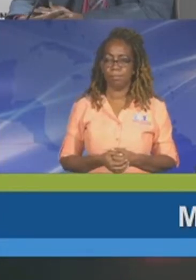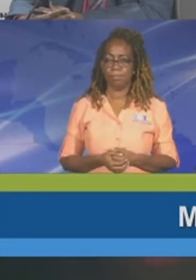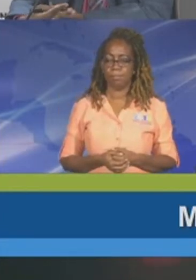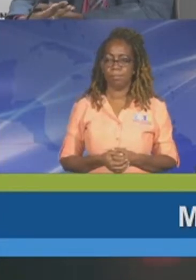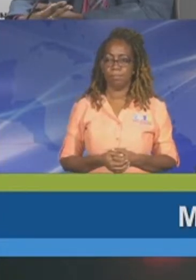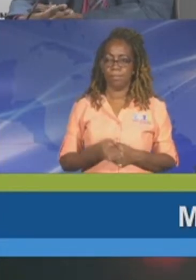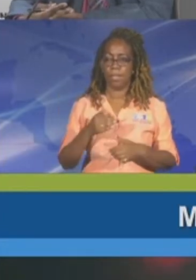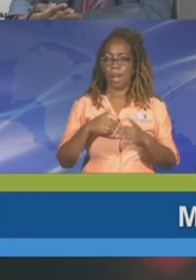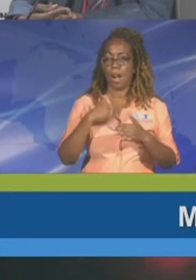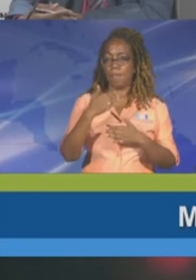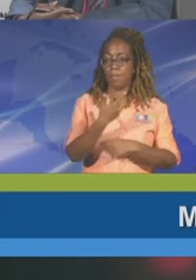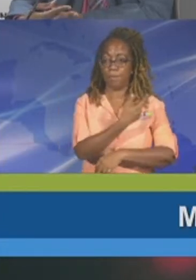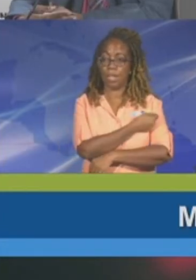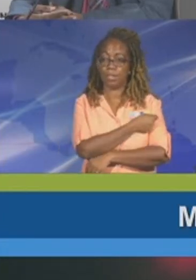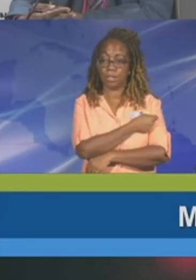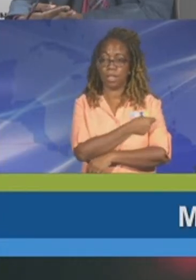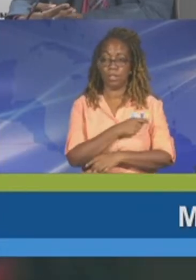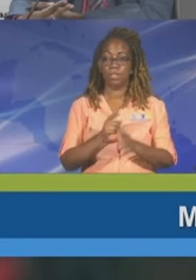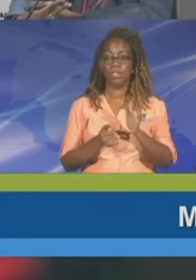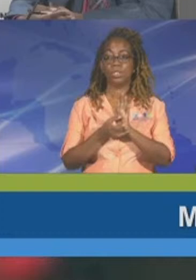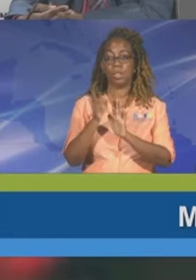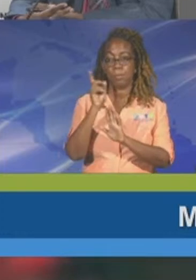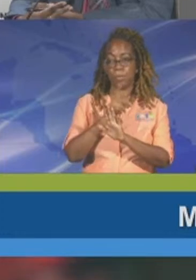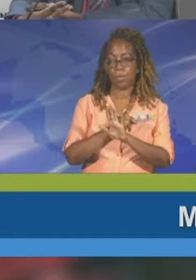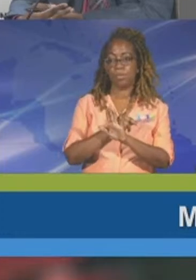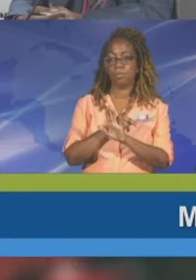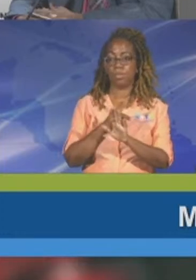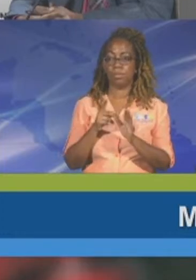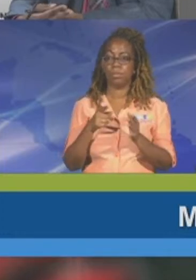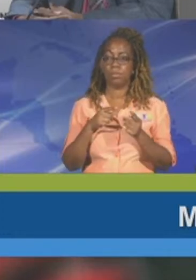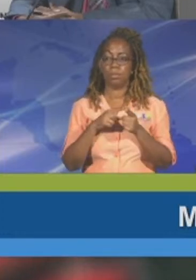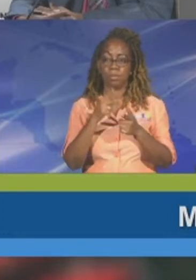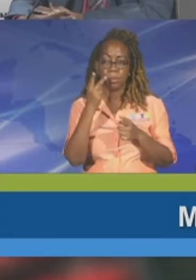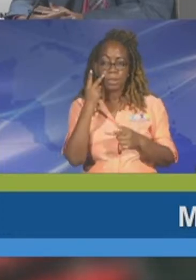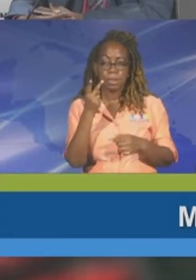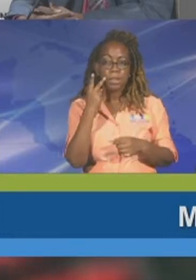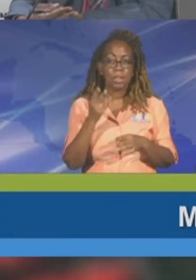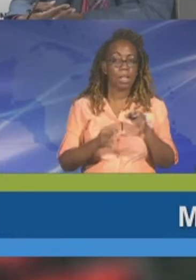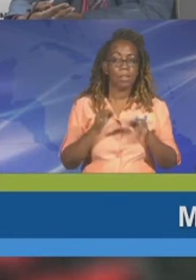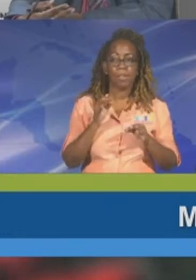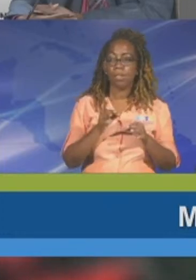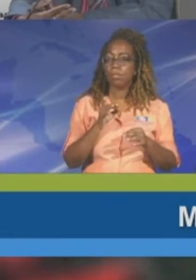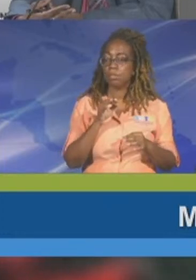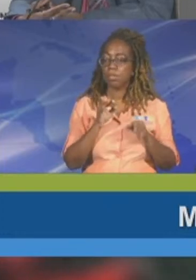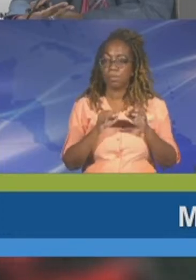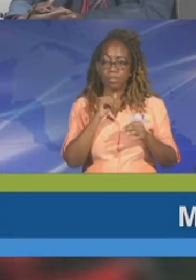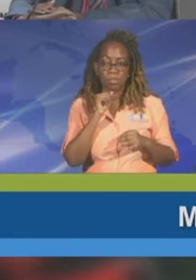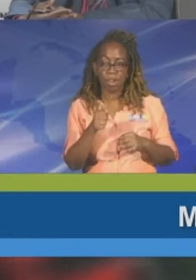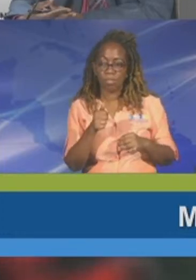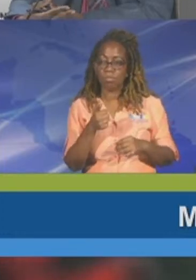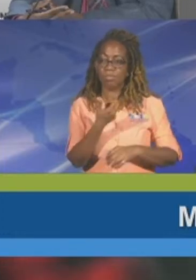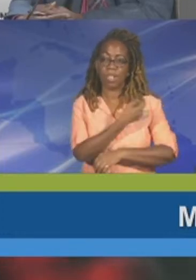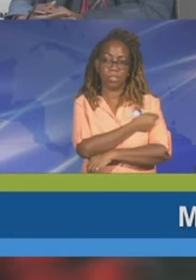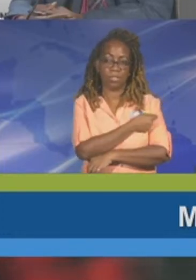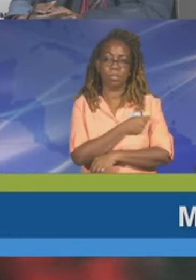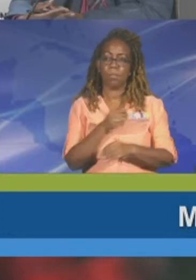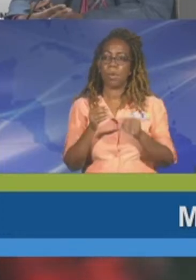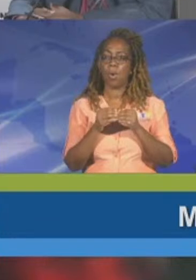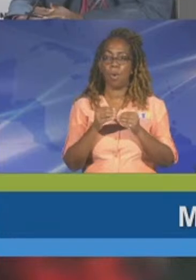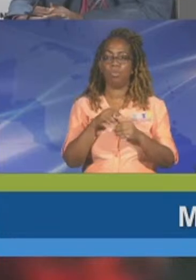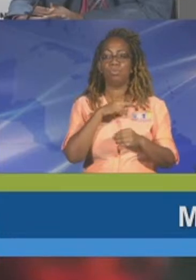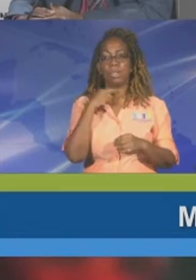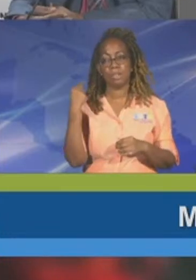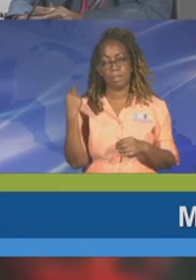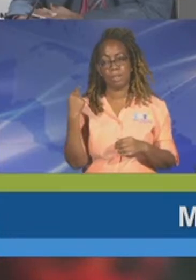vaccination program in place, we noted that individuals who were not vaccinated were at much higher risk of